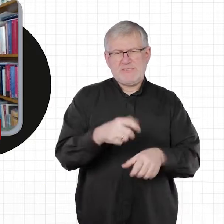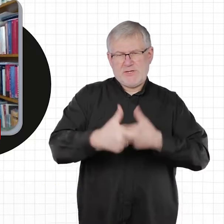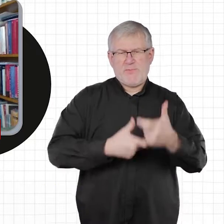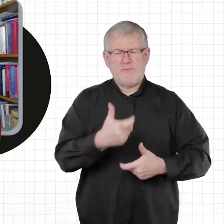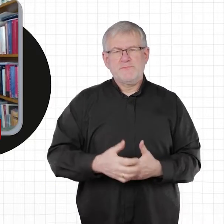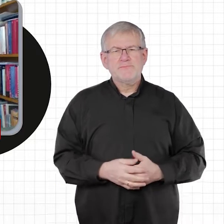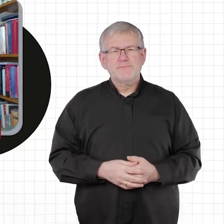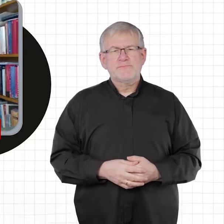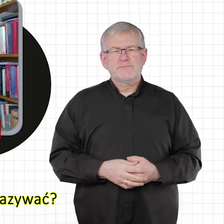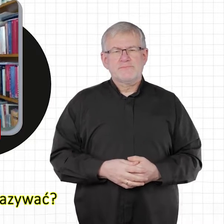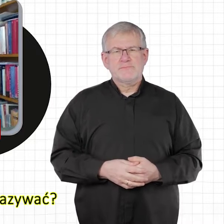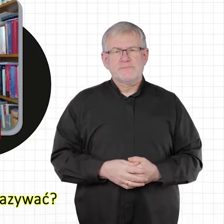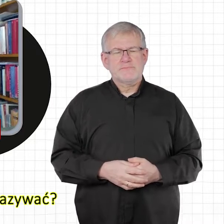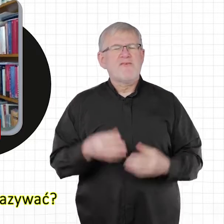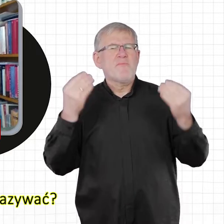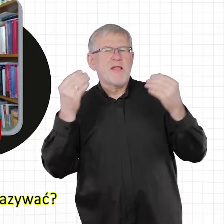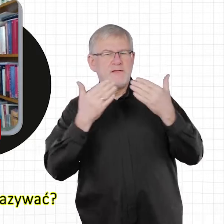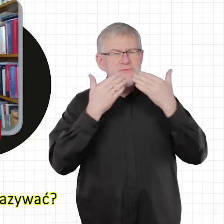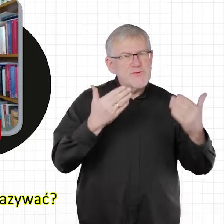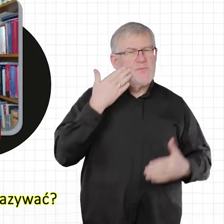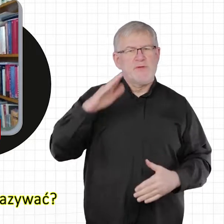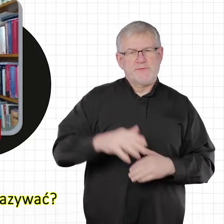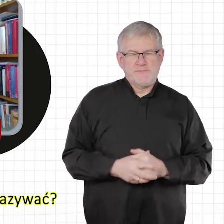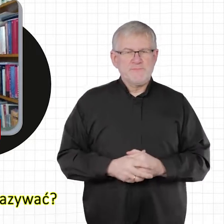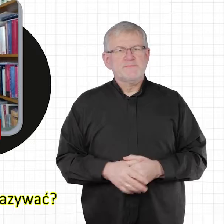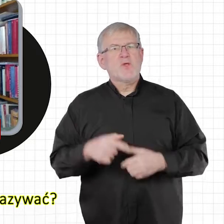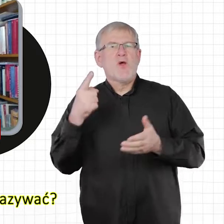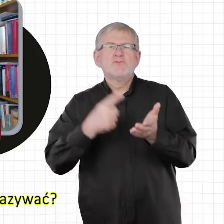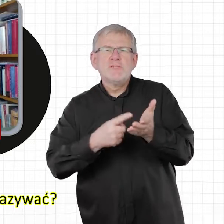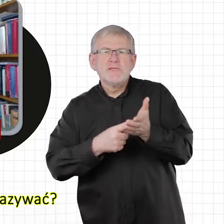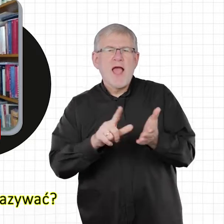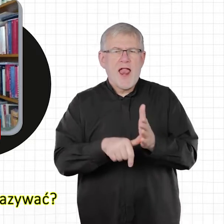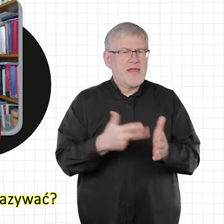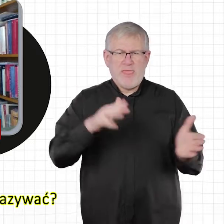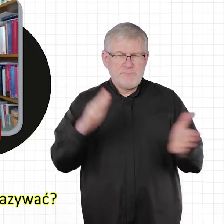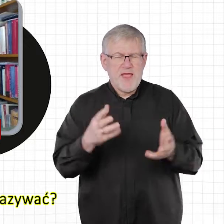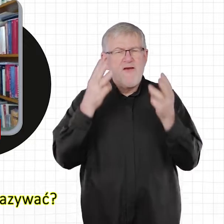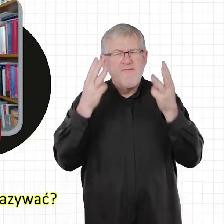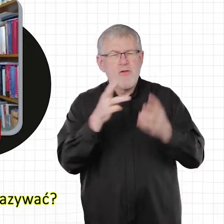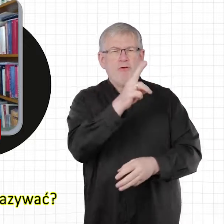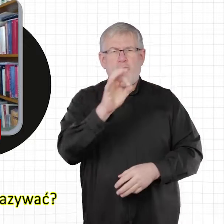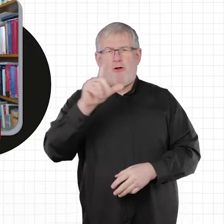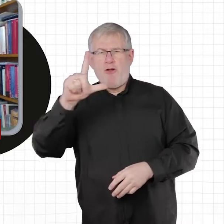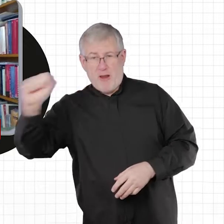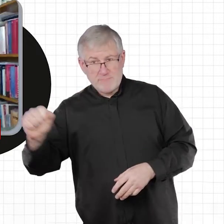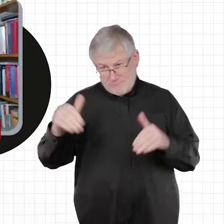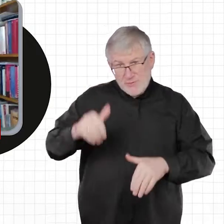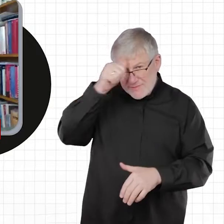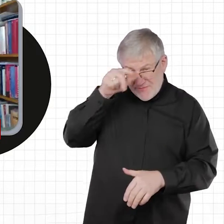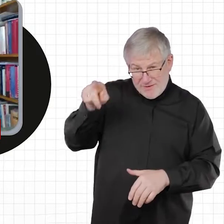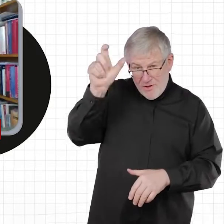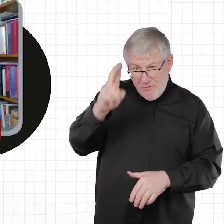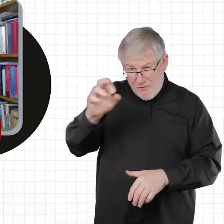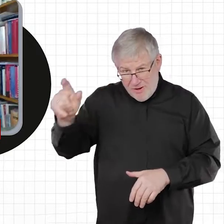Perfect. Thank you very much. So the last but not least, Kolla. Can I call you Kolla? Yes, of